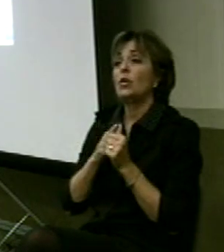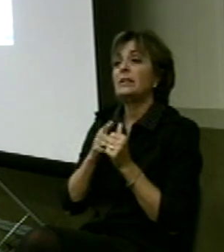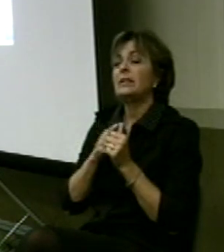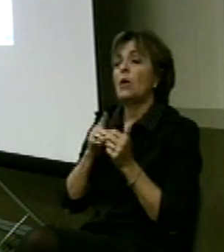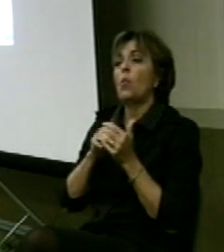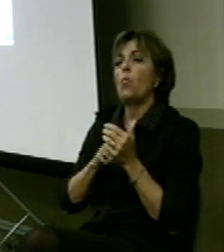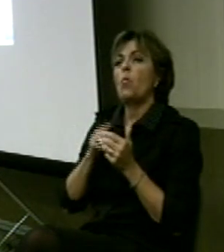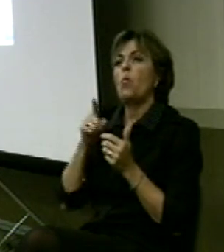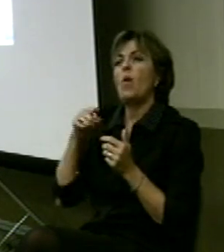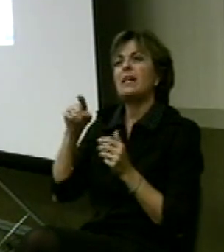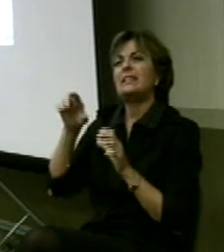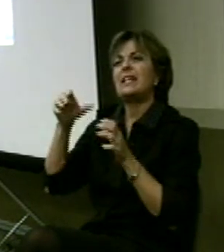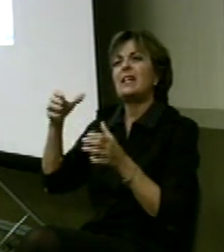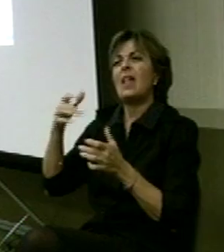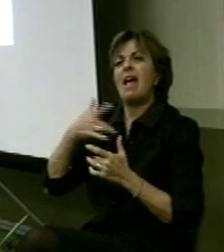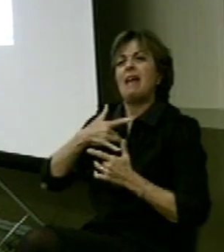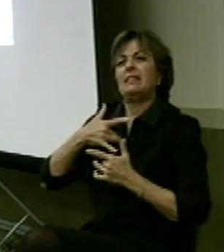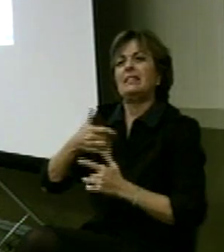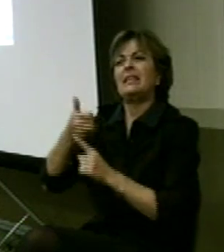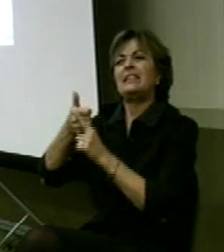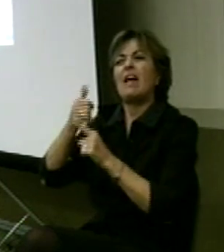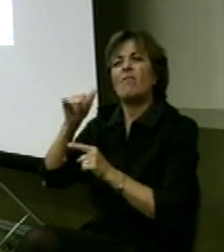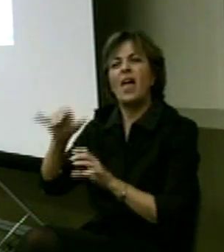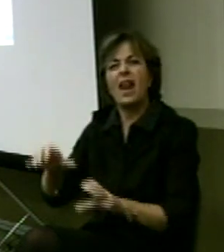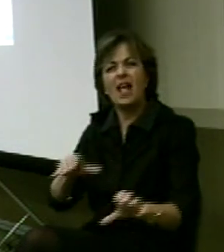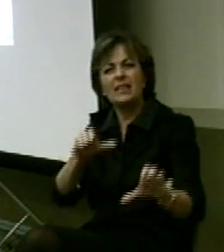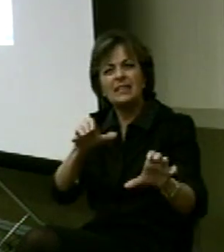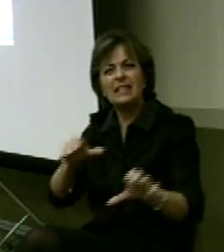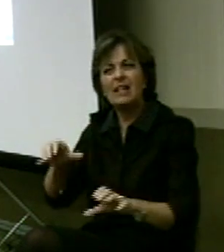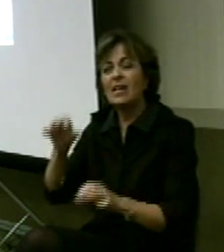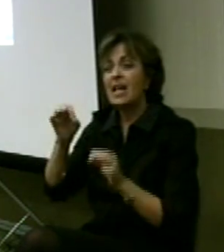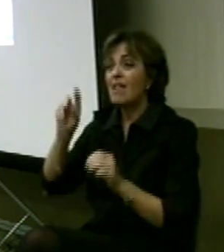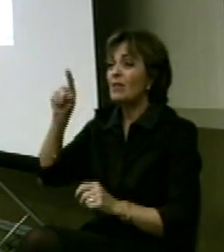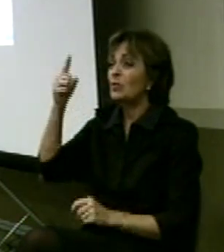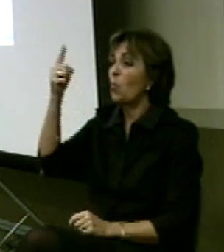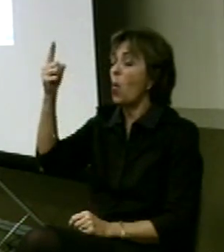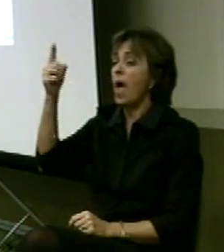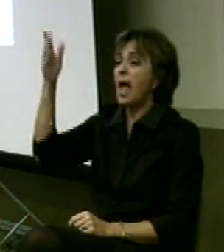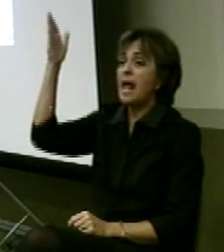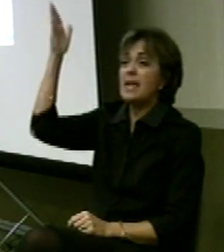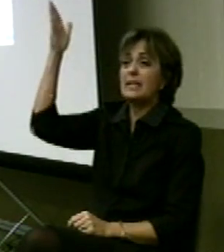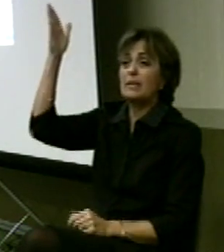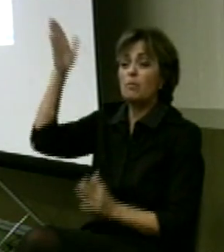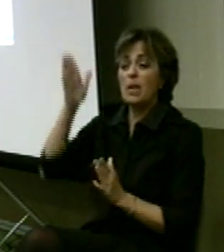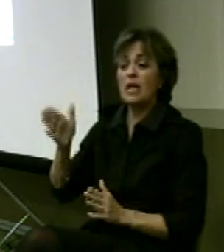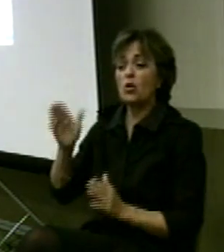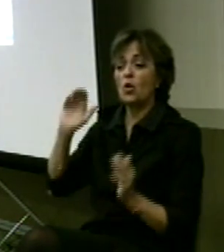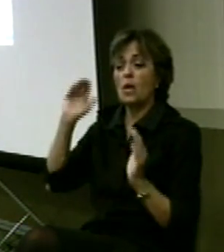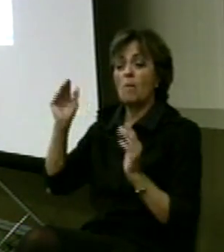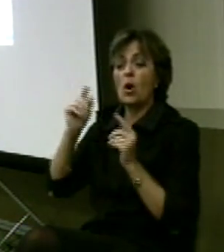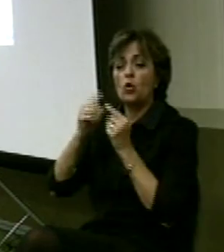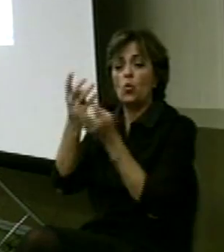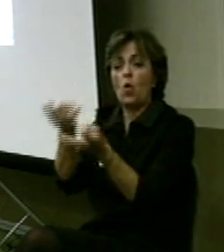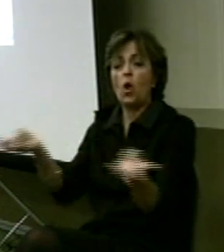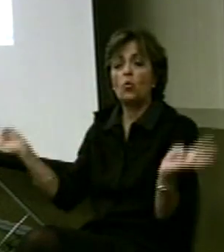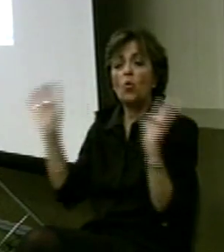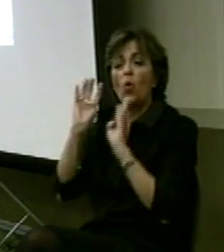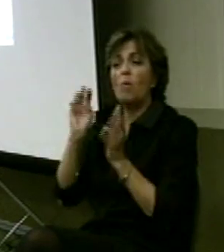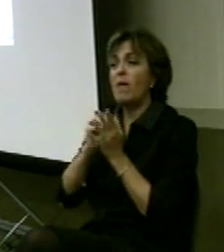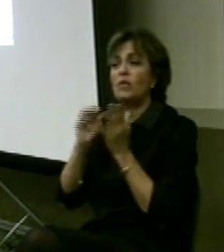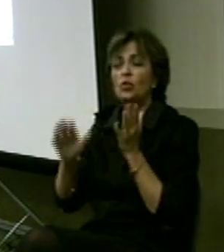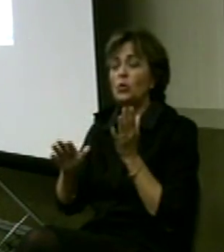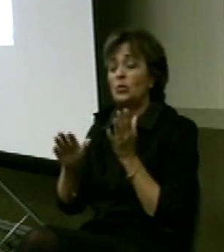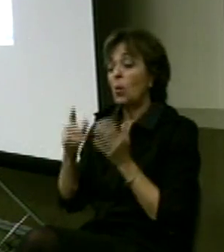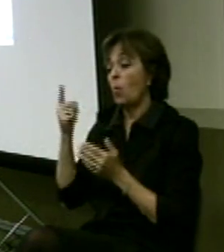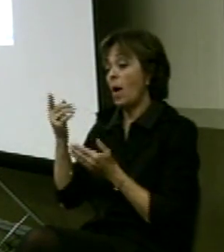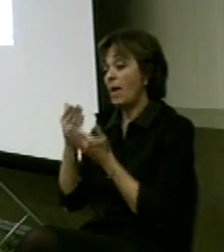all is, what's the nature of the class itself? What's the activity? If it's only one speaker versus a group of students.